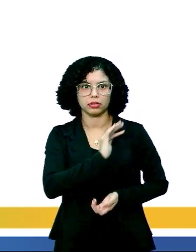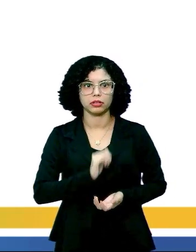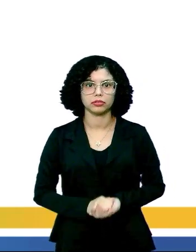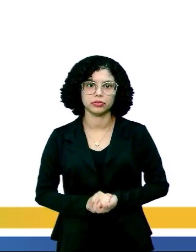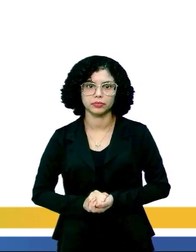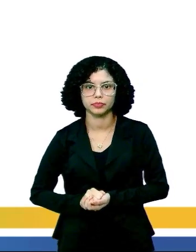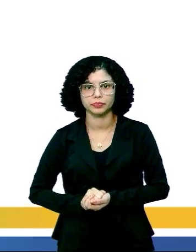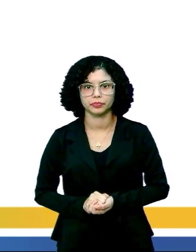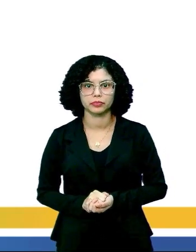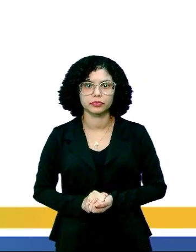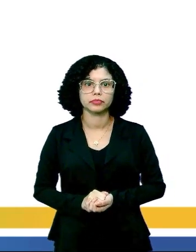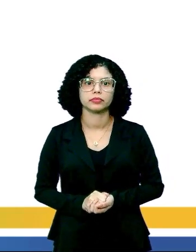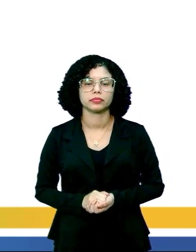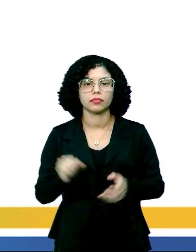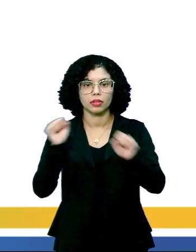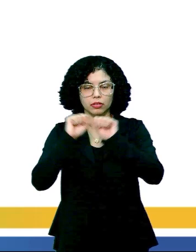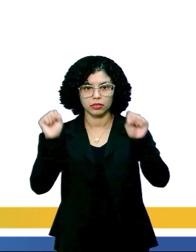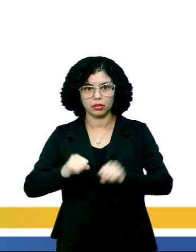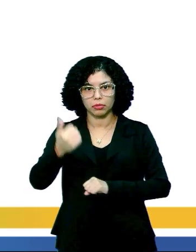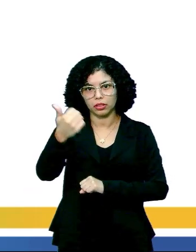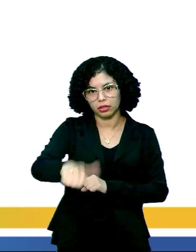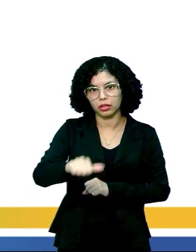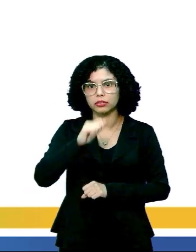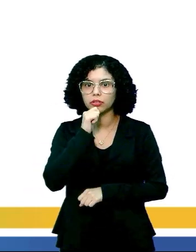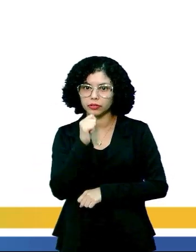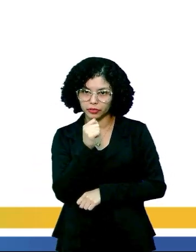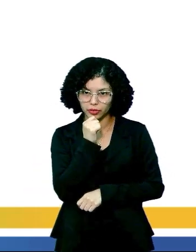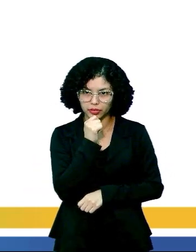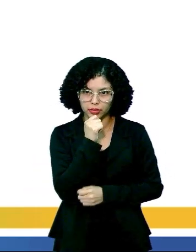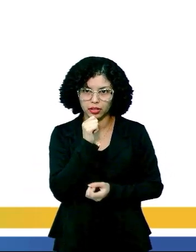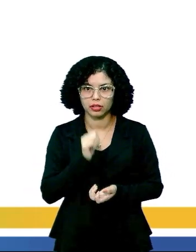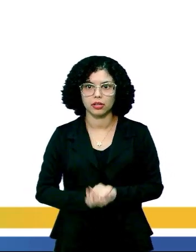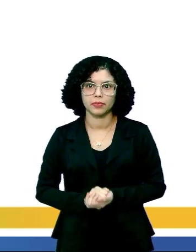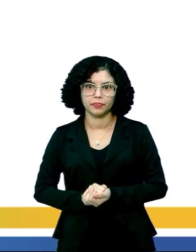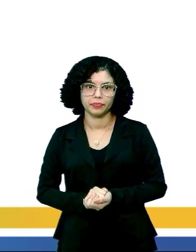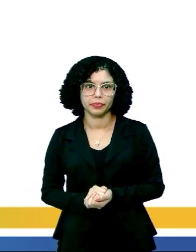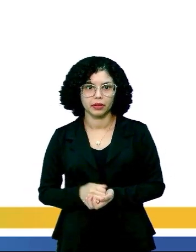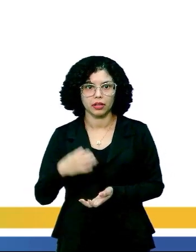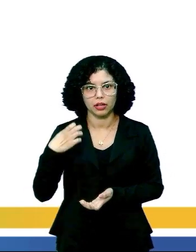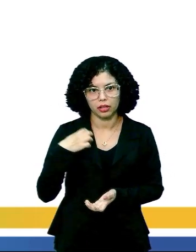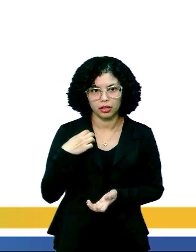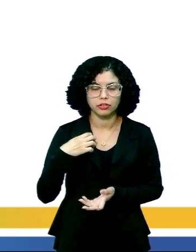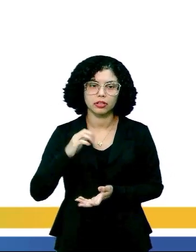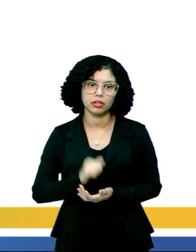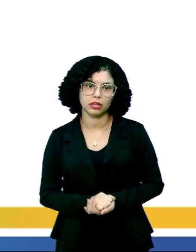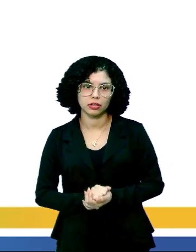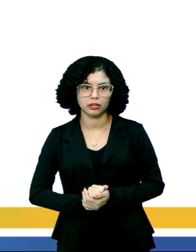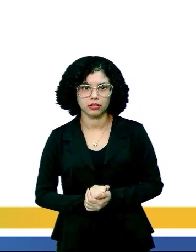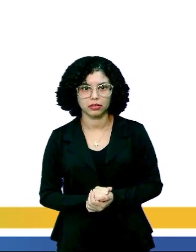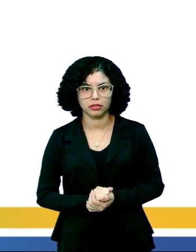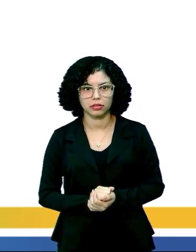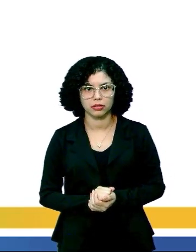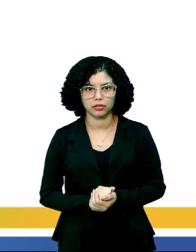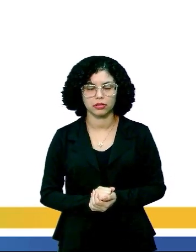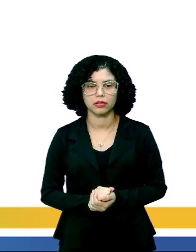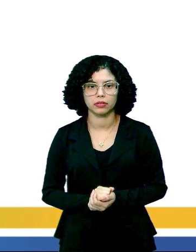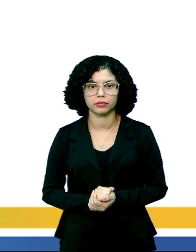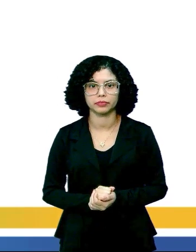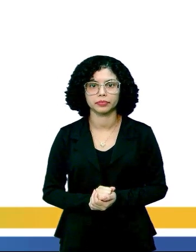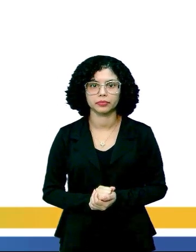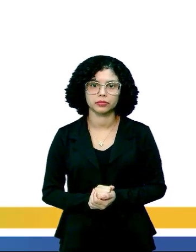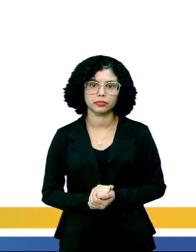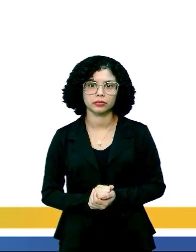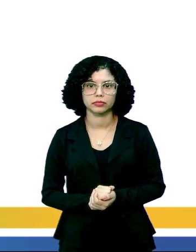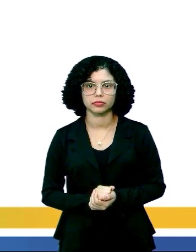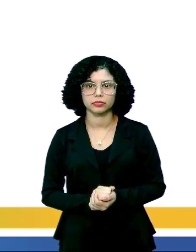Tsinghua University, said that it is a negative system since it strengthens ethnic segregation. He